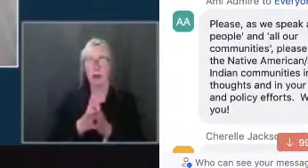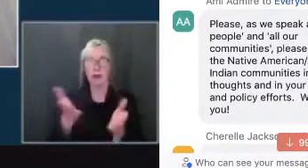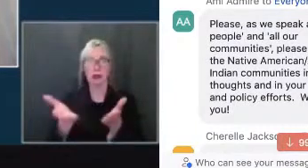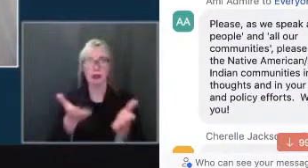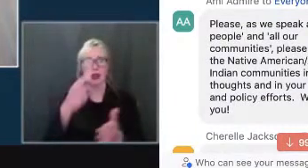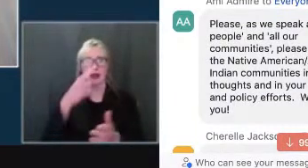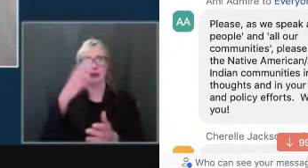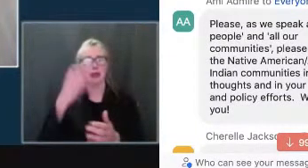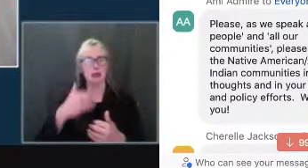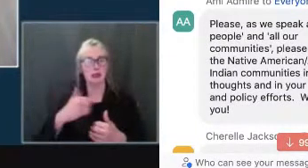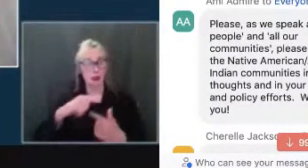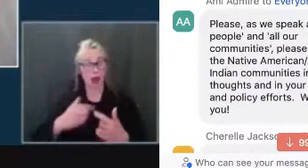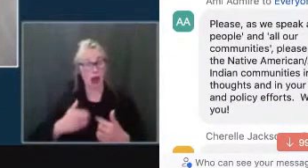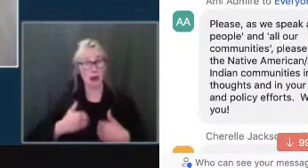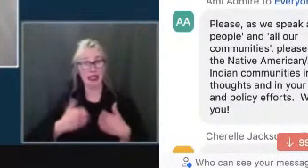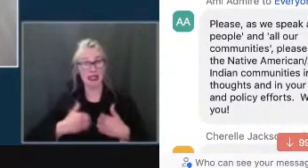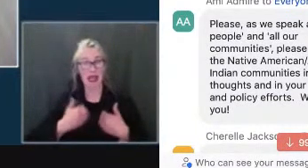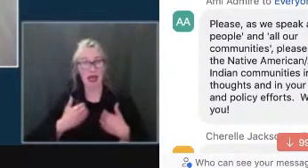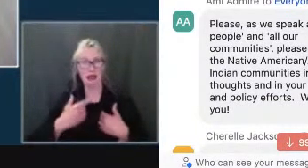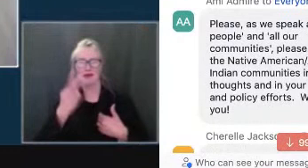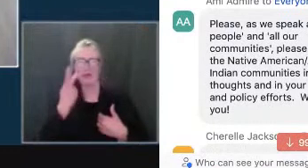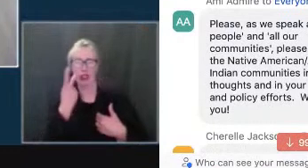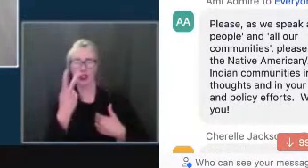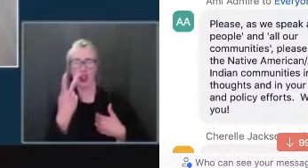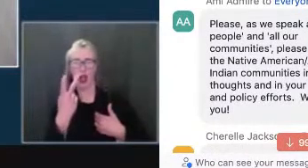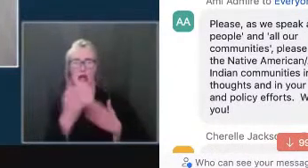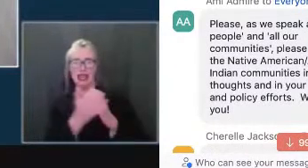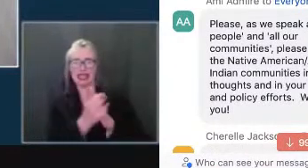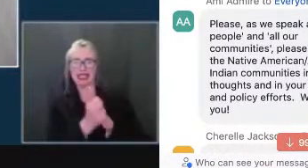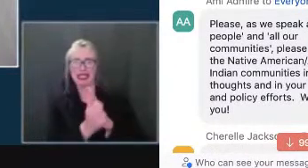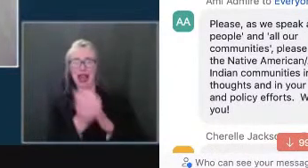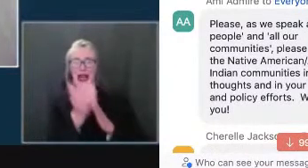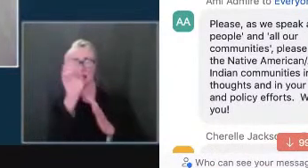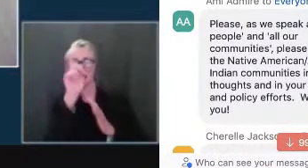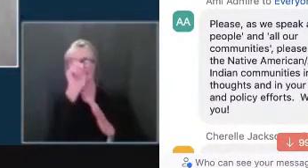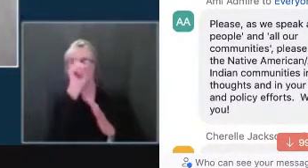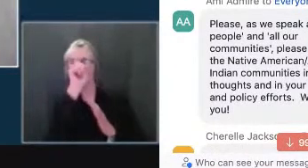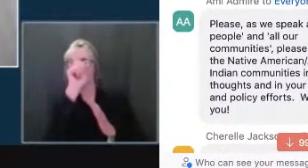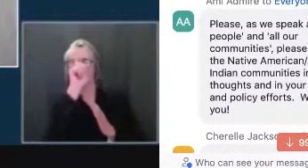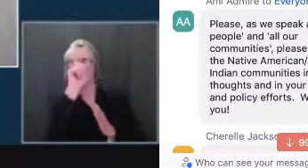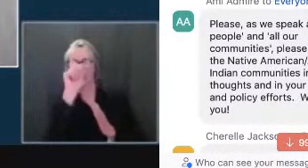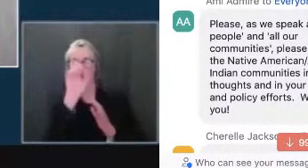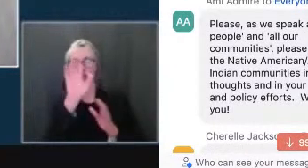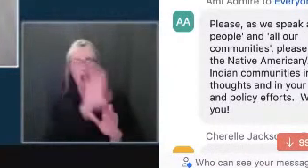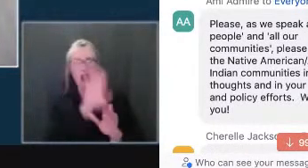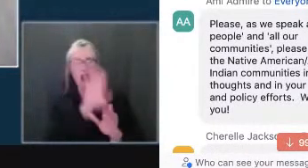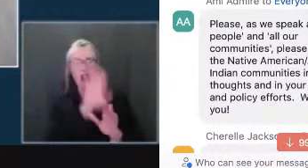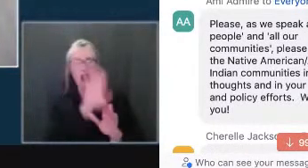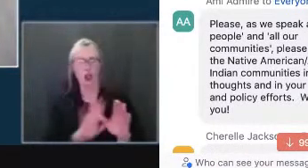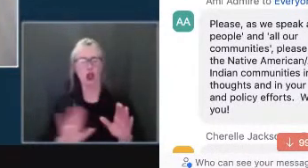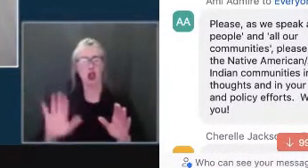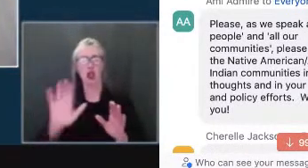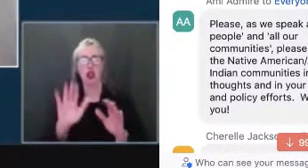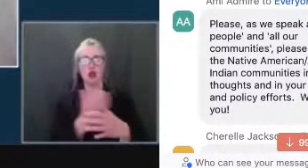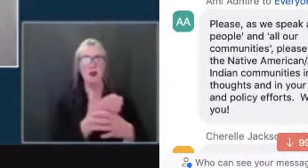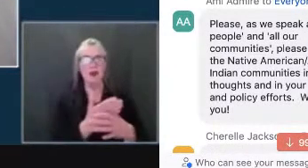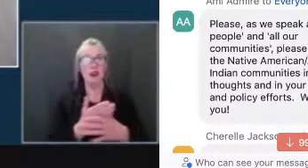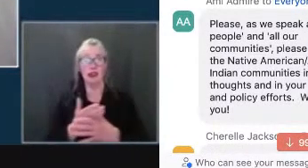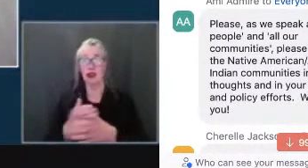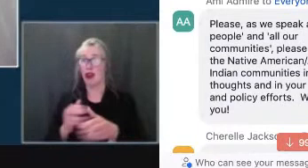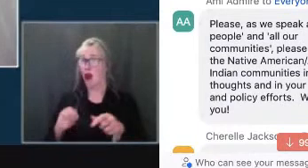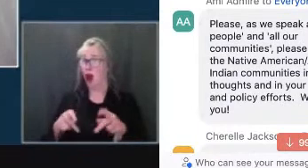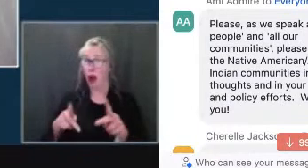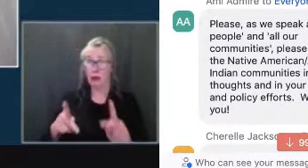early age that talent and intellect are universal, but opportunities and resources are not.